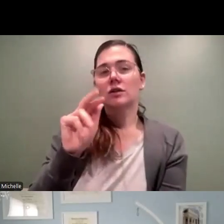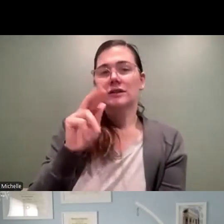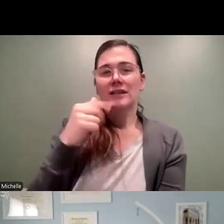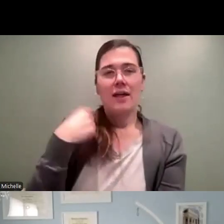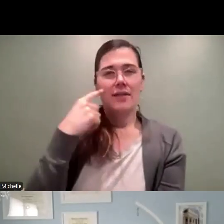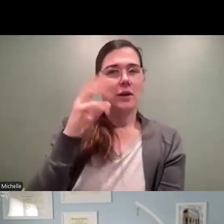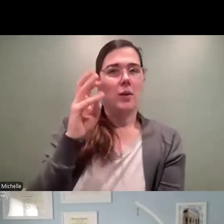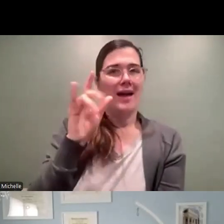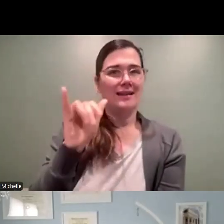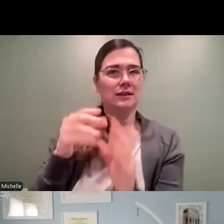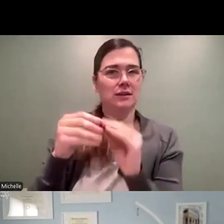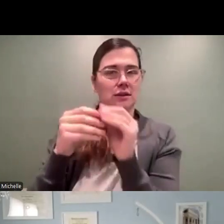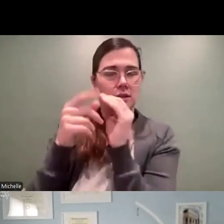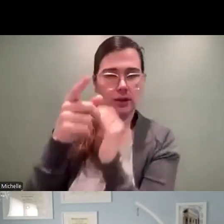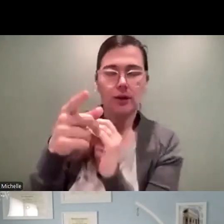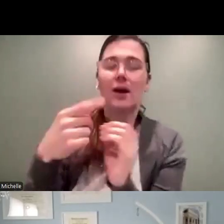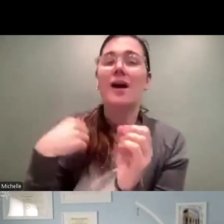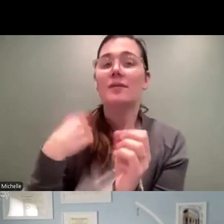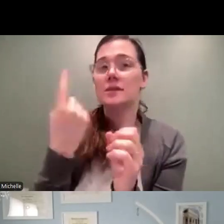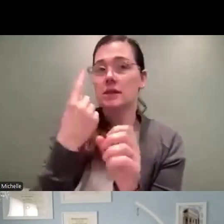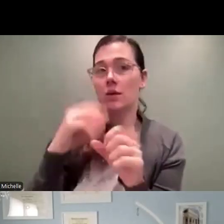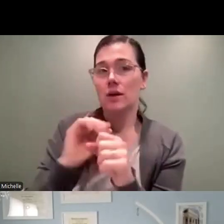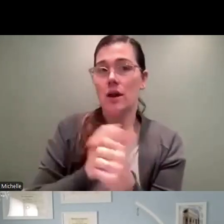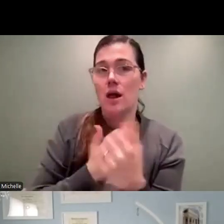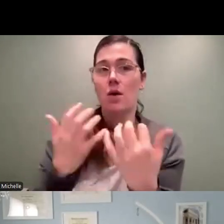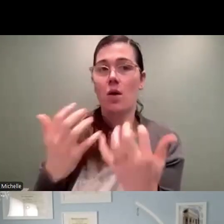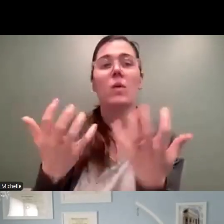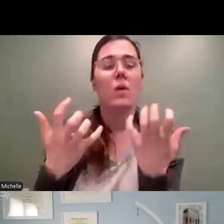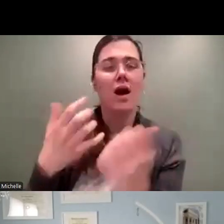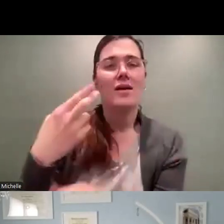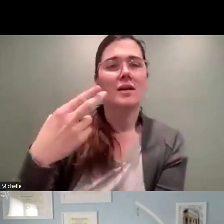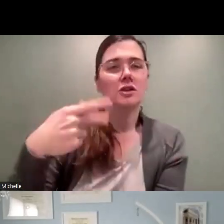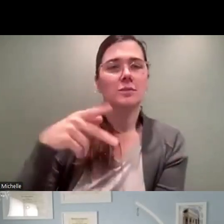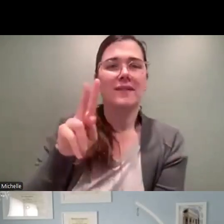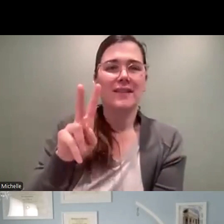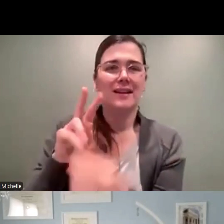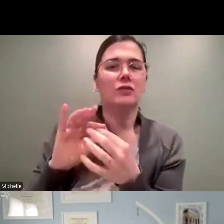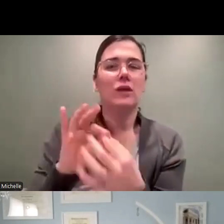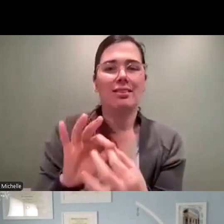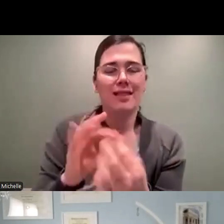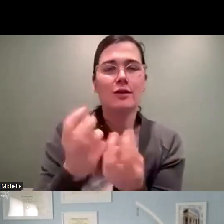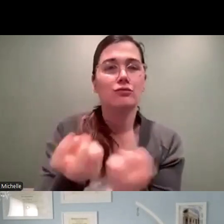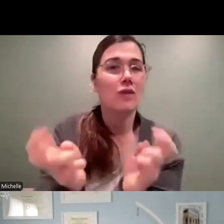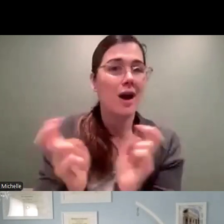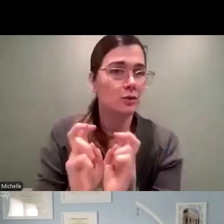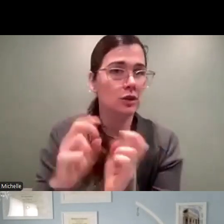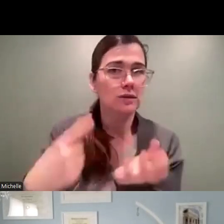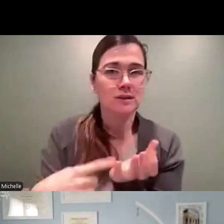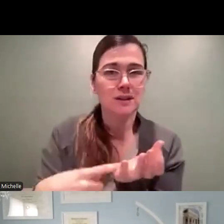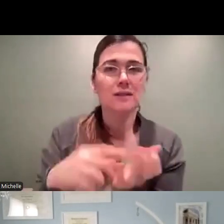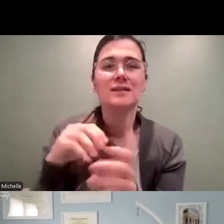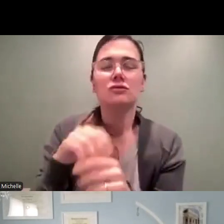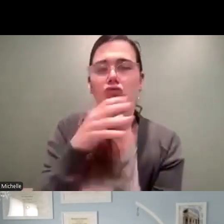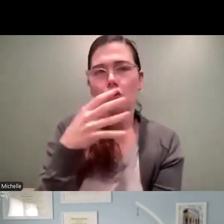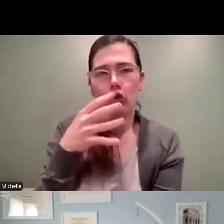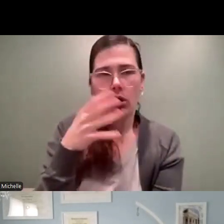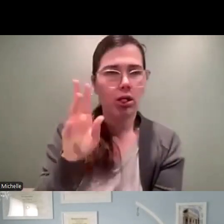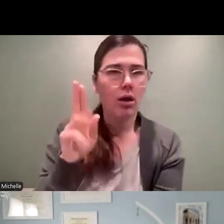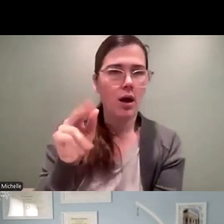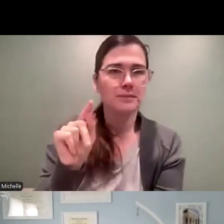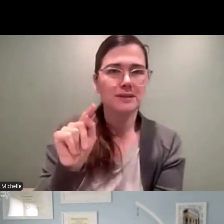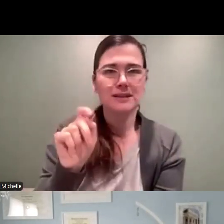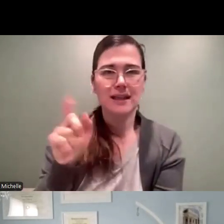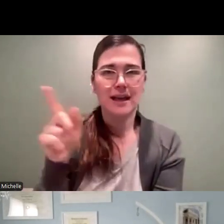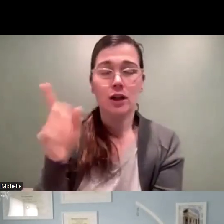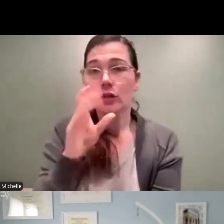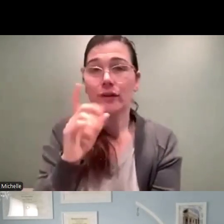looking to conduct an HPV-related roundtable discussion in rural upstate New York. So they're looking for an interview guide